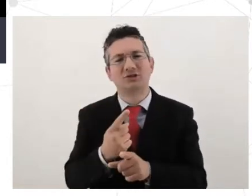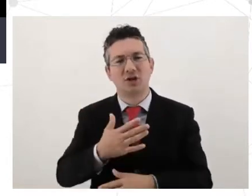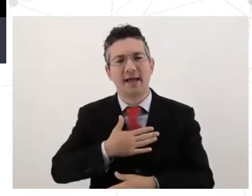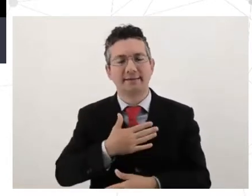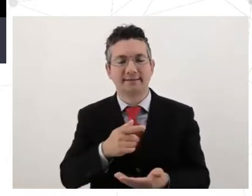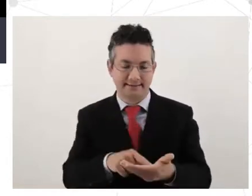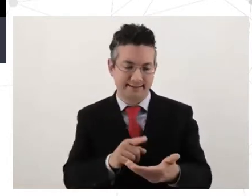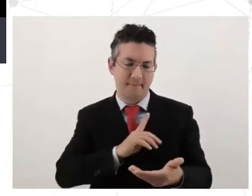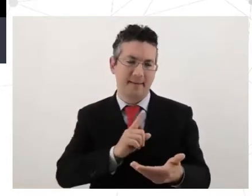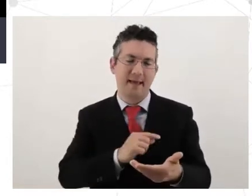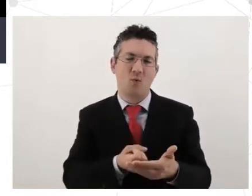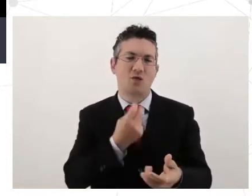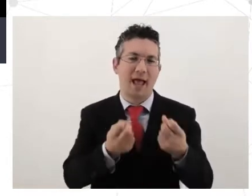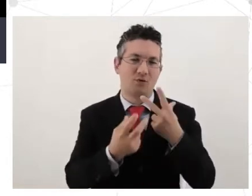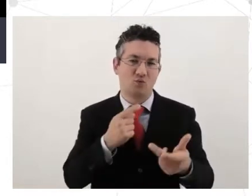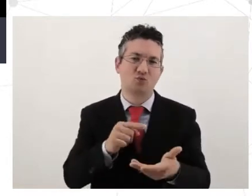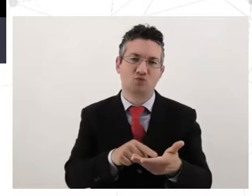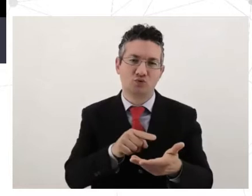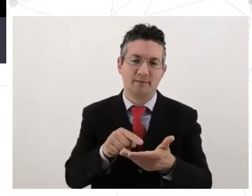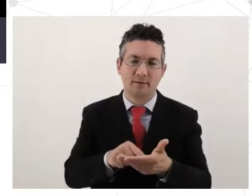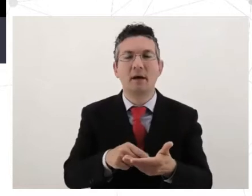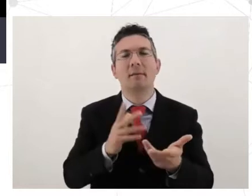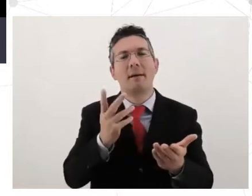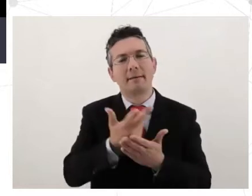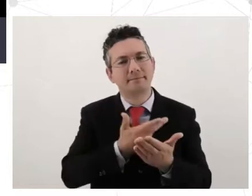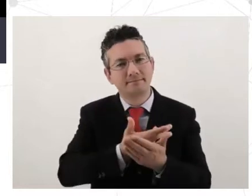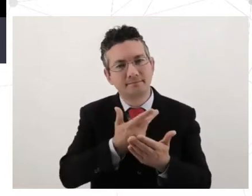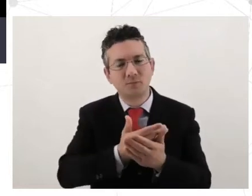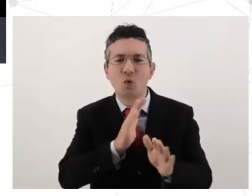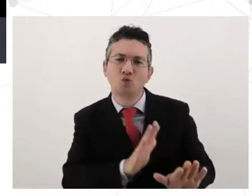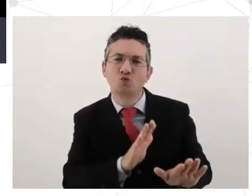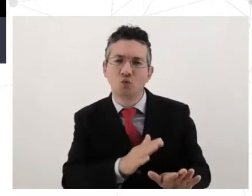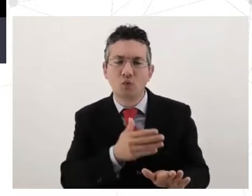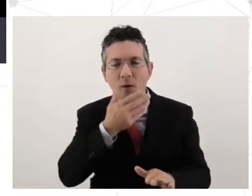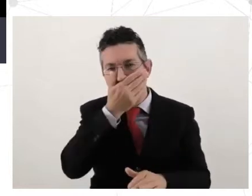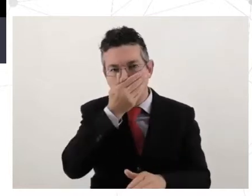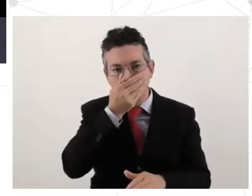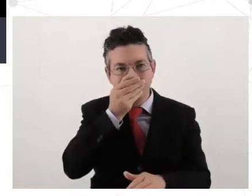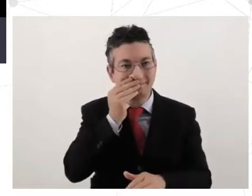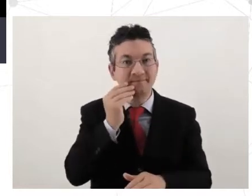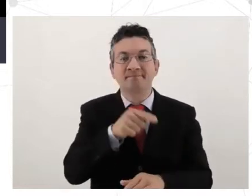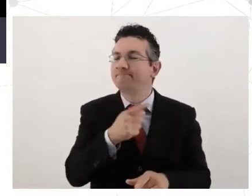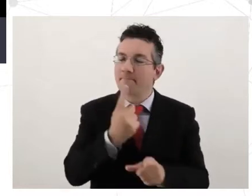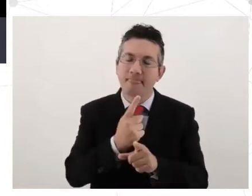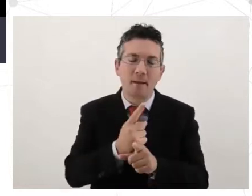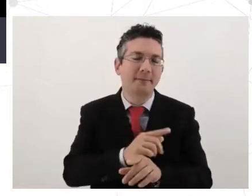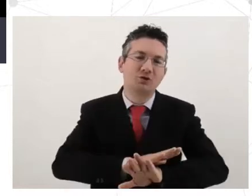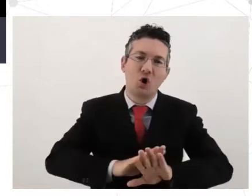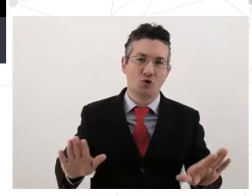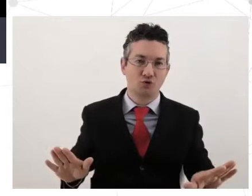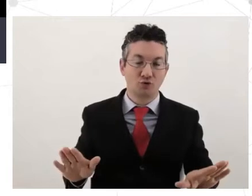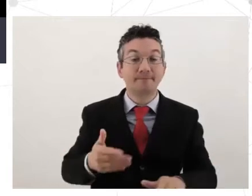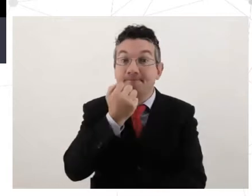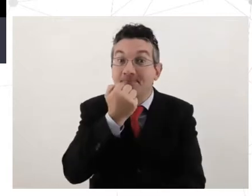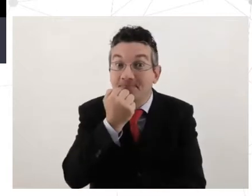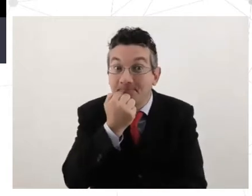surroundings, and it's an experience that feels natural, requires really no knowledge of technology. So those who are comfortable with